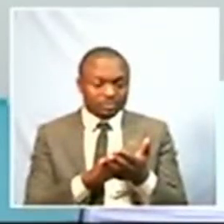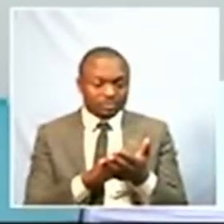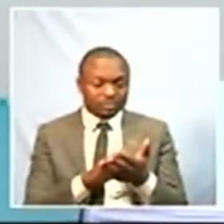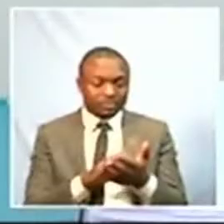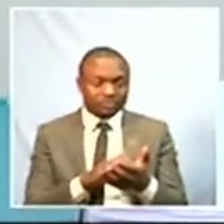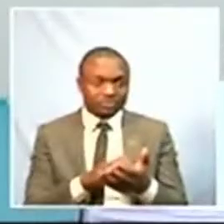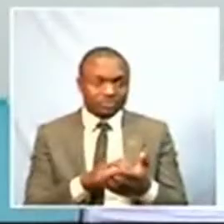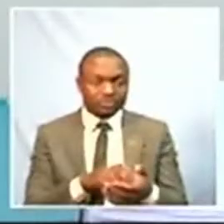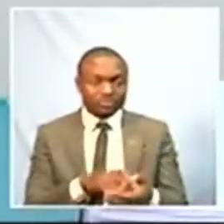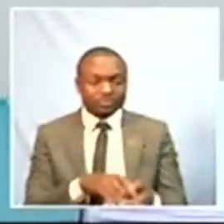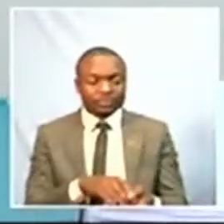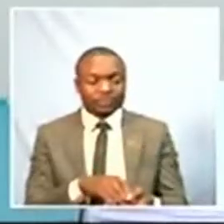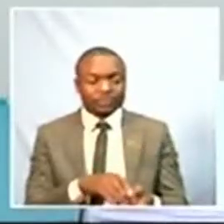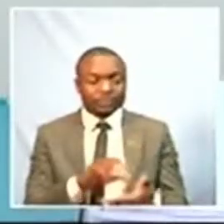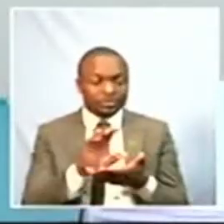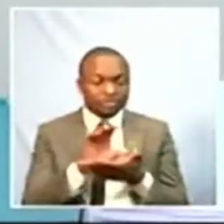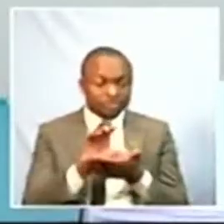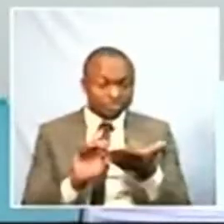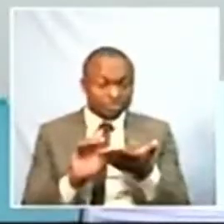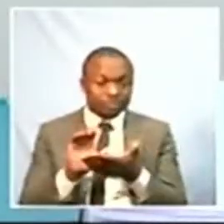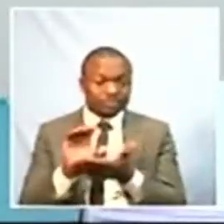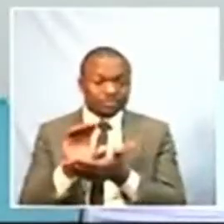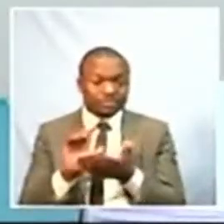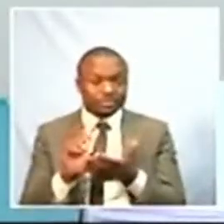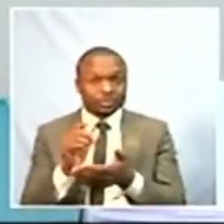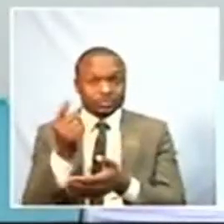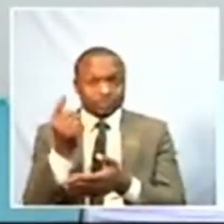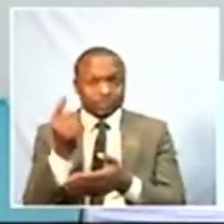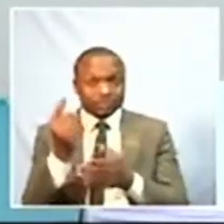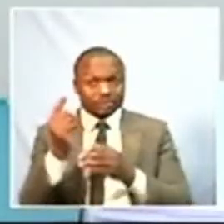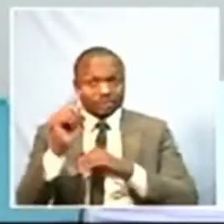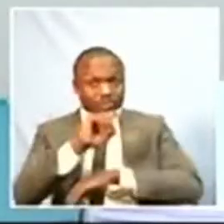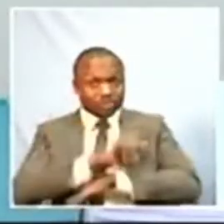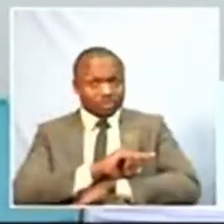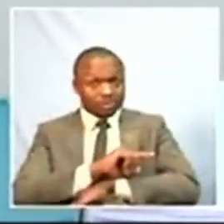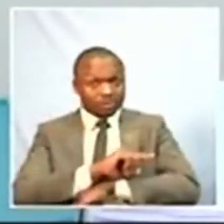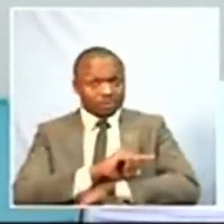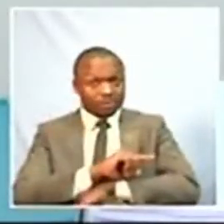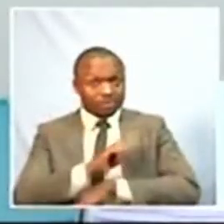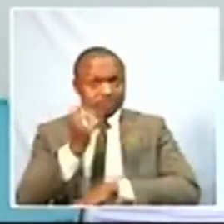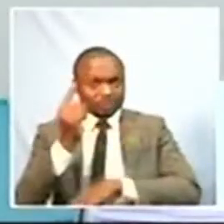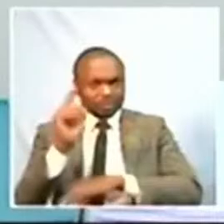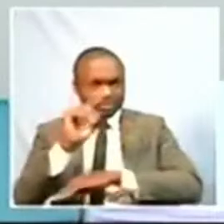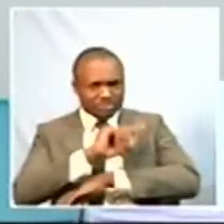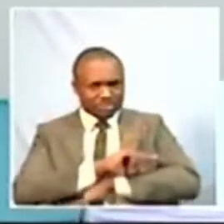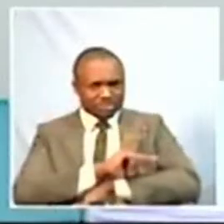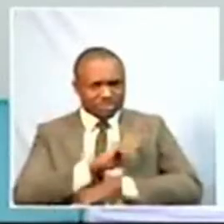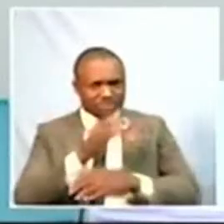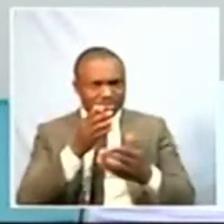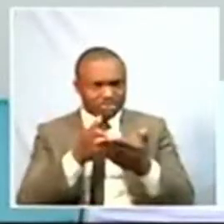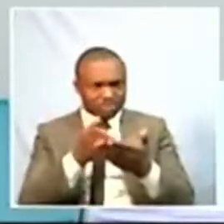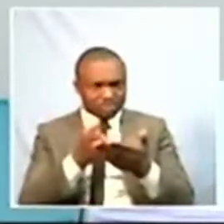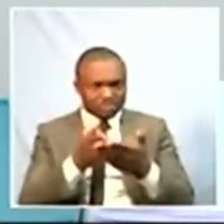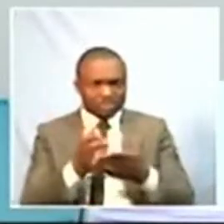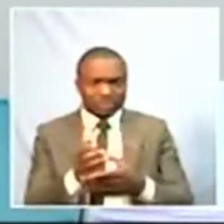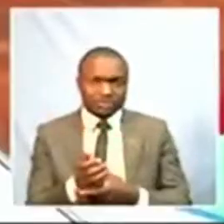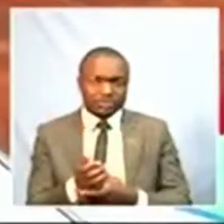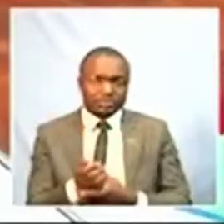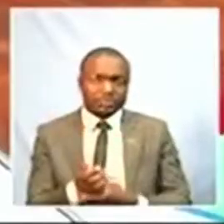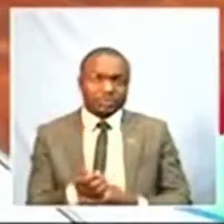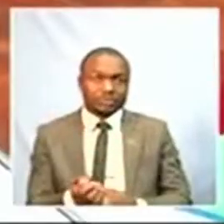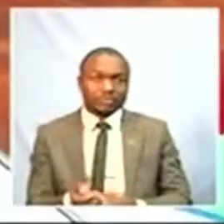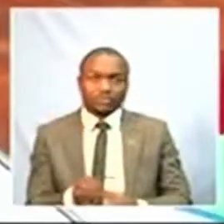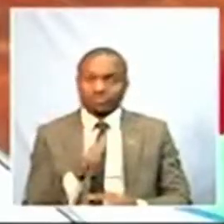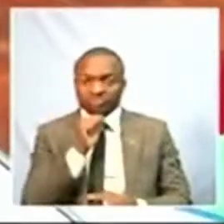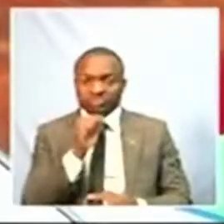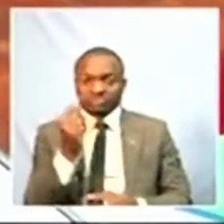And that was withdrawn in a day? Or was it for one day? I do believe it was